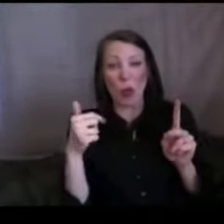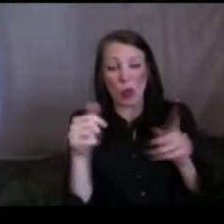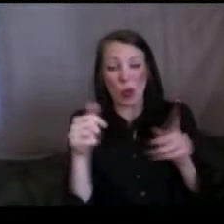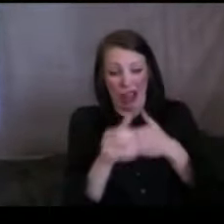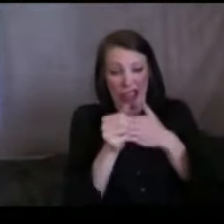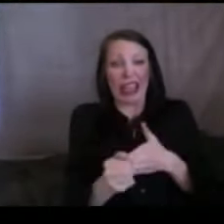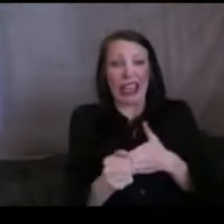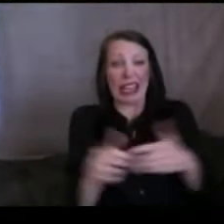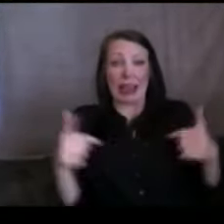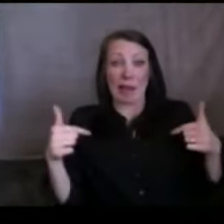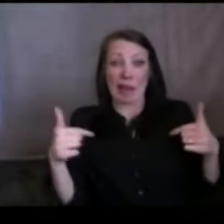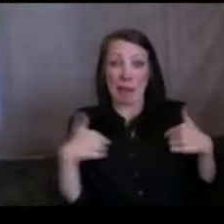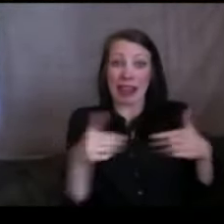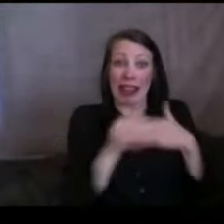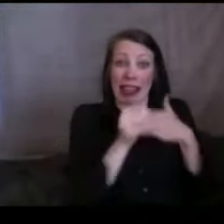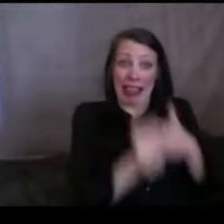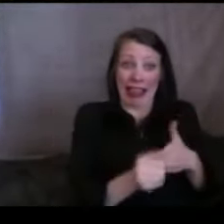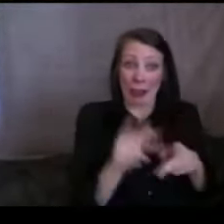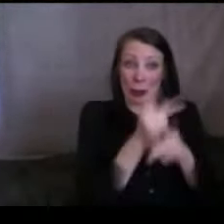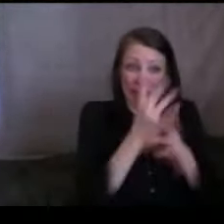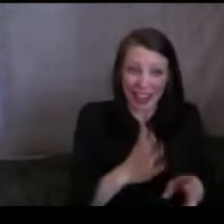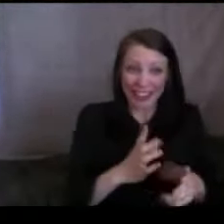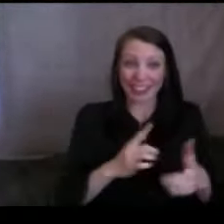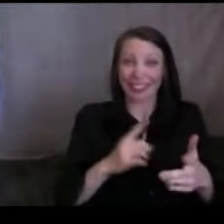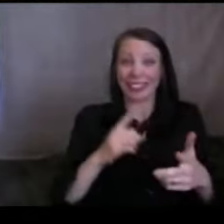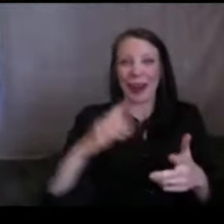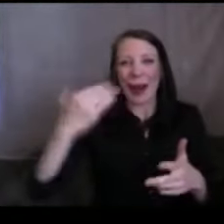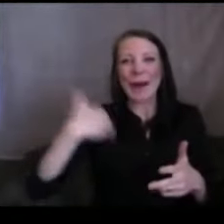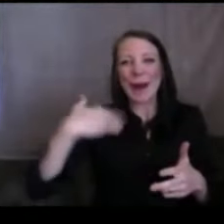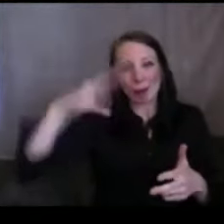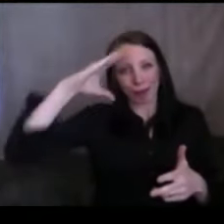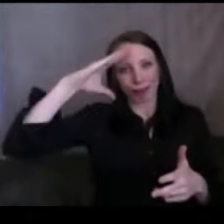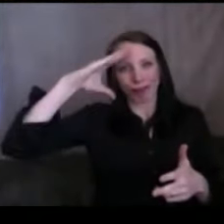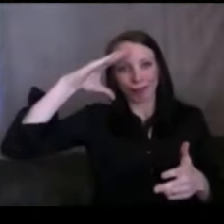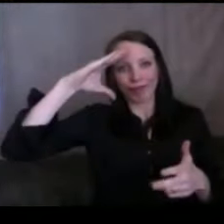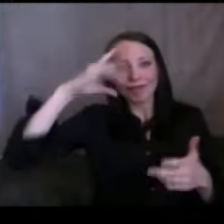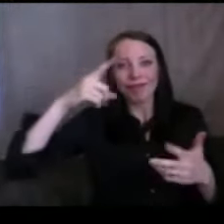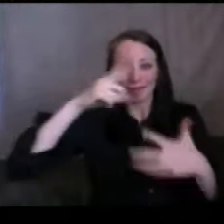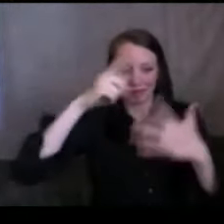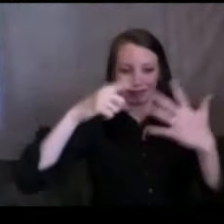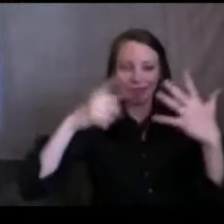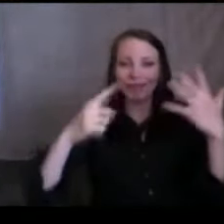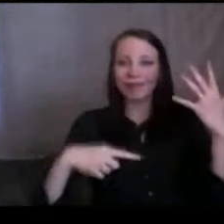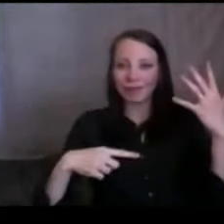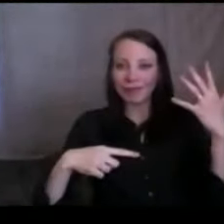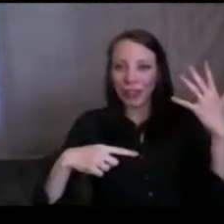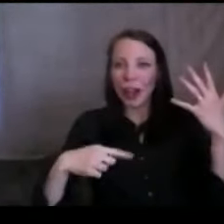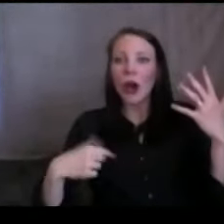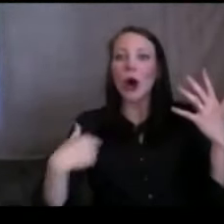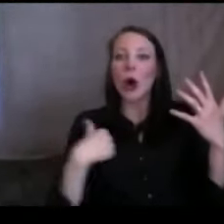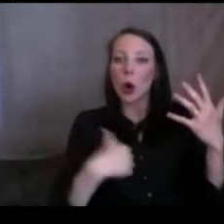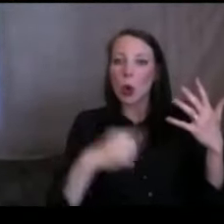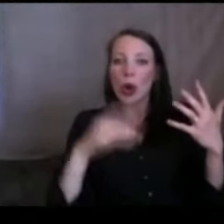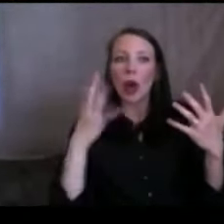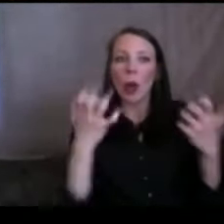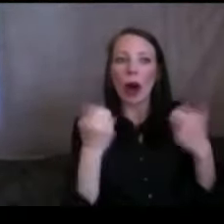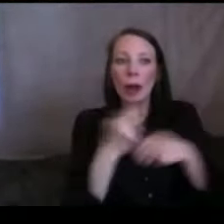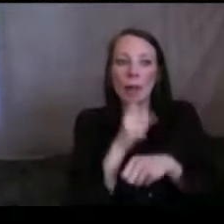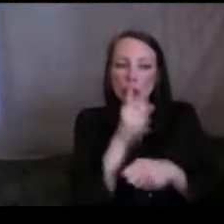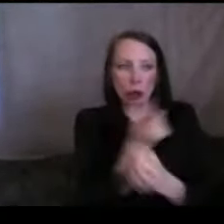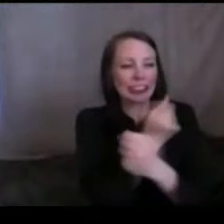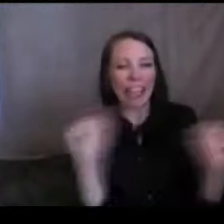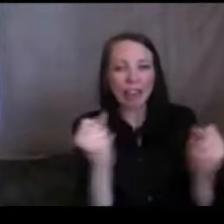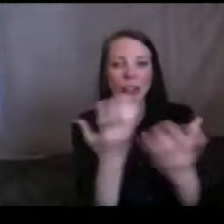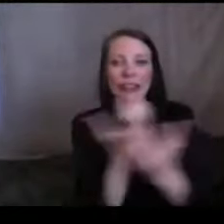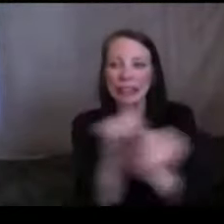it. We give more trust for the people. Sometimes we just make it up and we want to be safe and this and that,